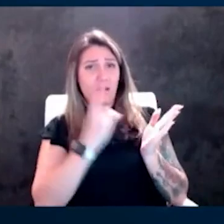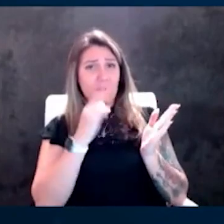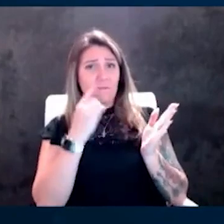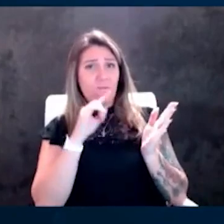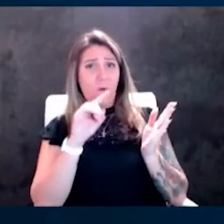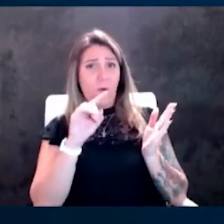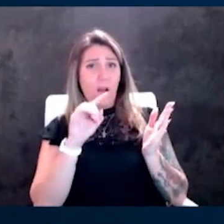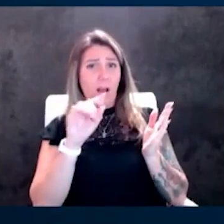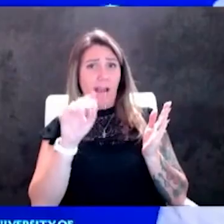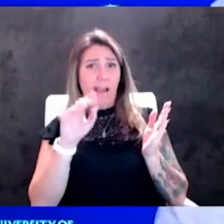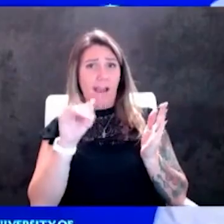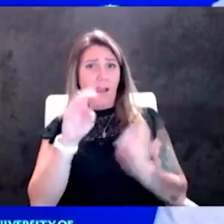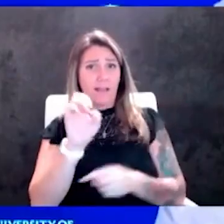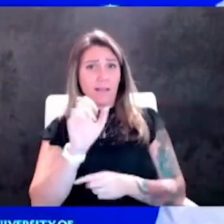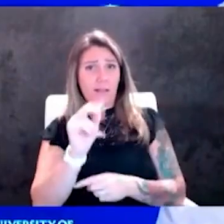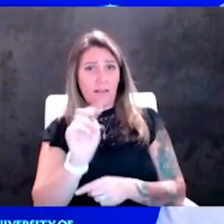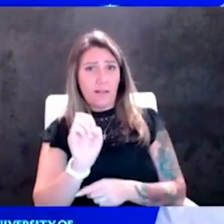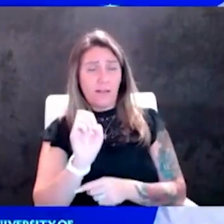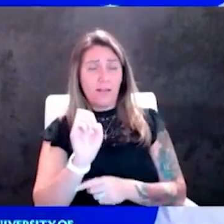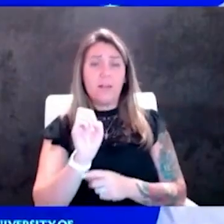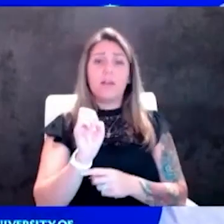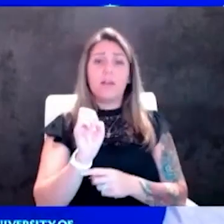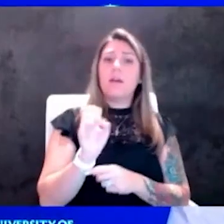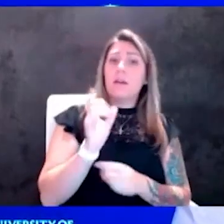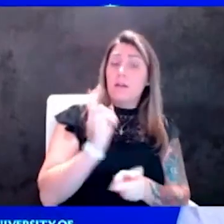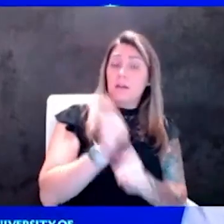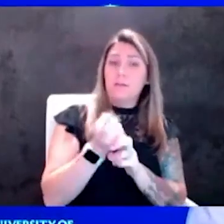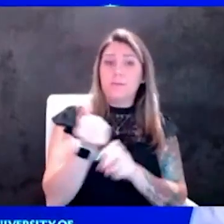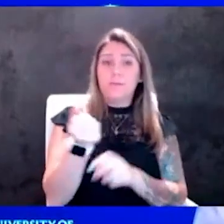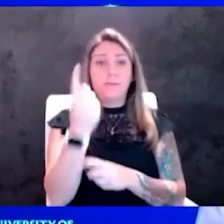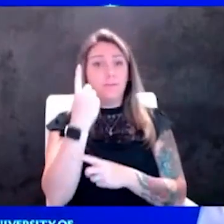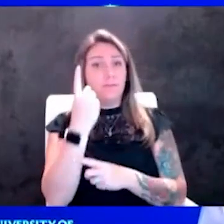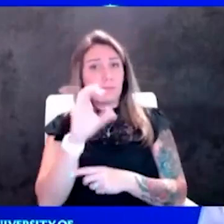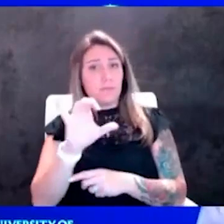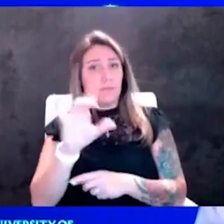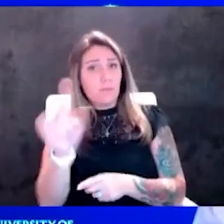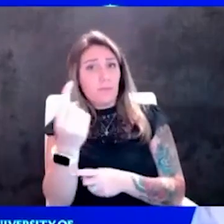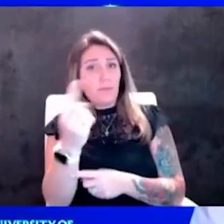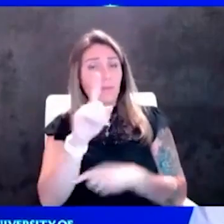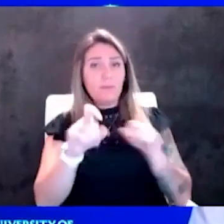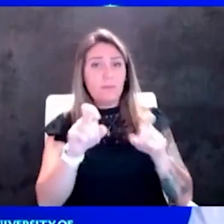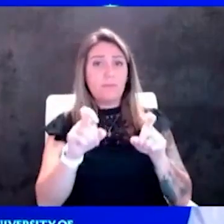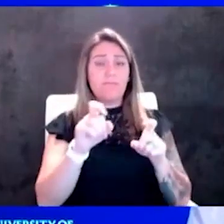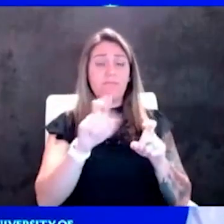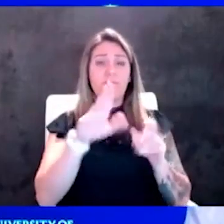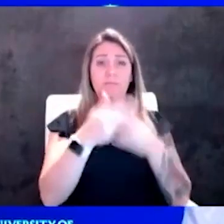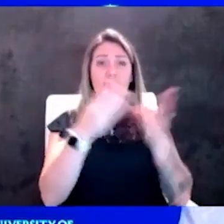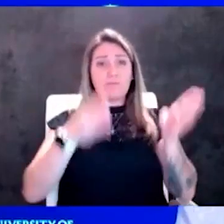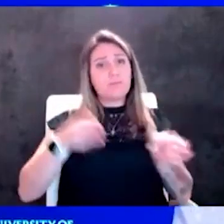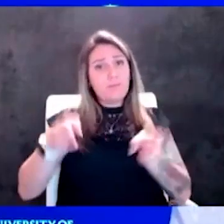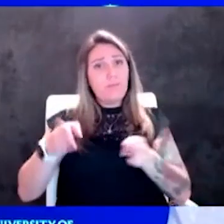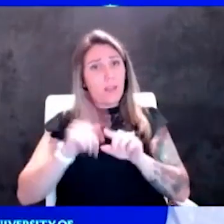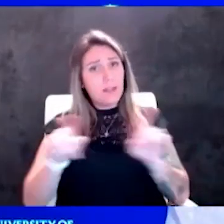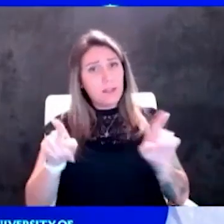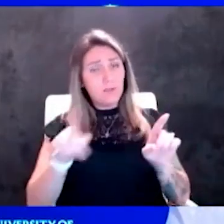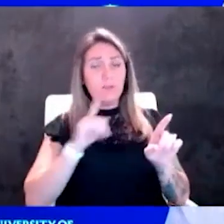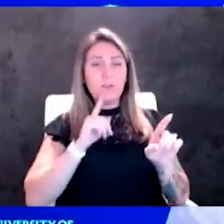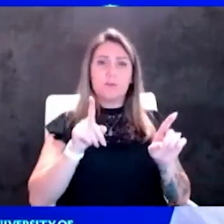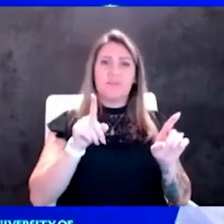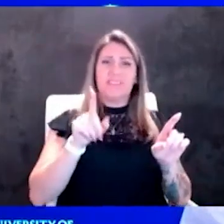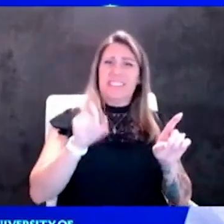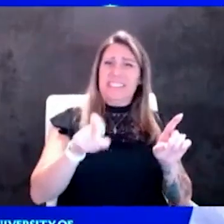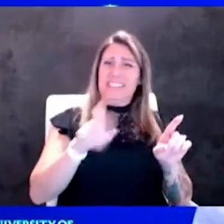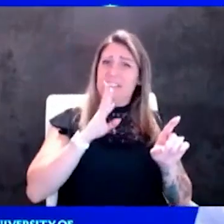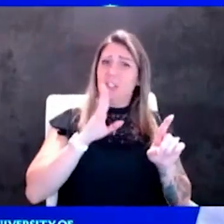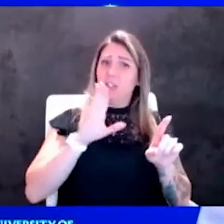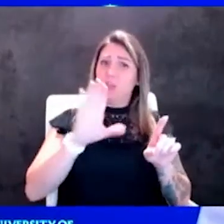hard to really understand and answer that first question because every individual is so different and really needs to speak with their medical team. You have